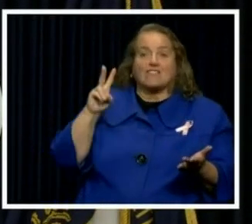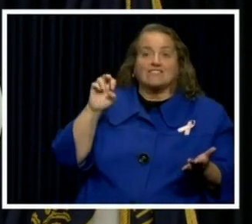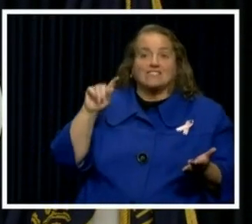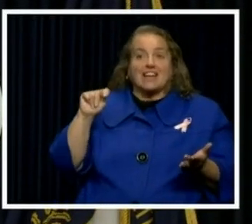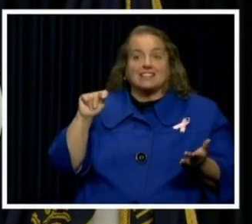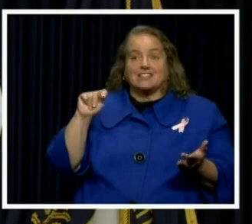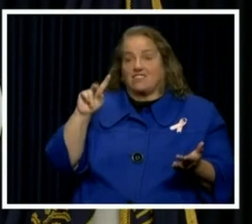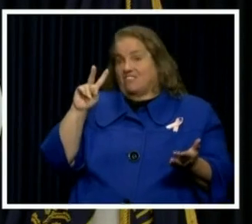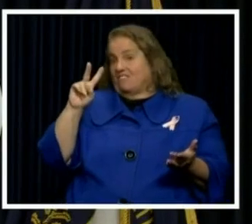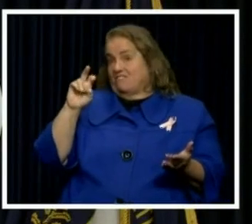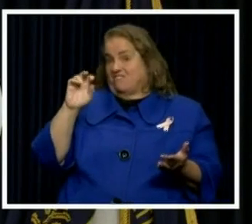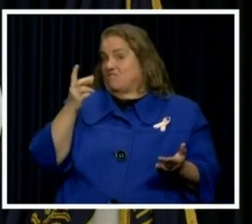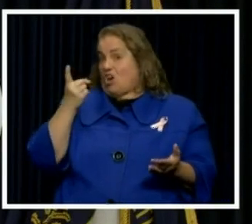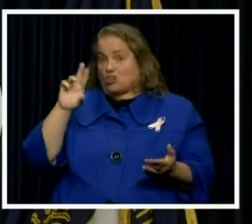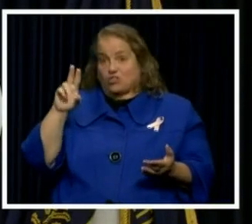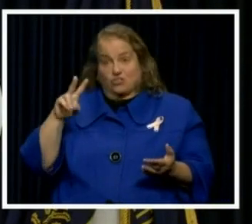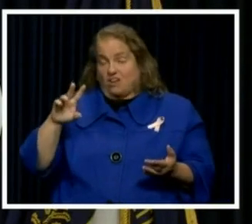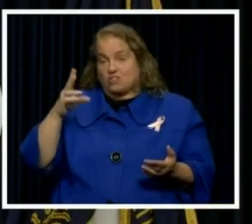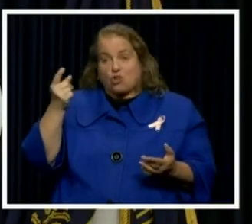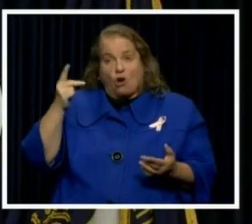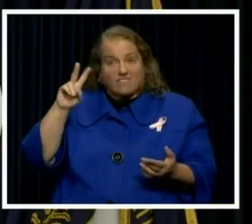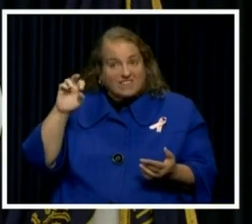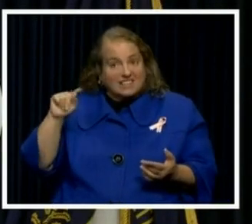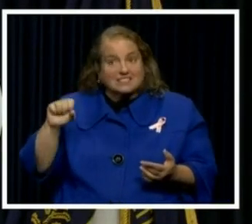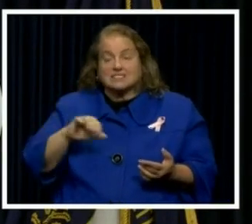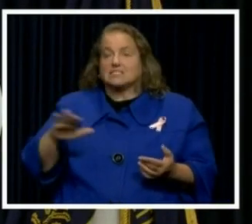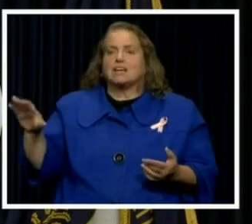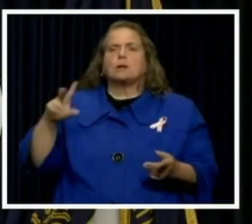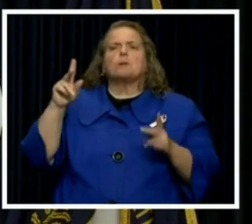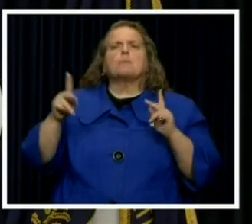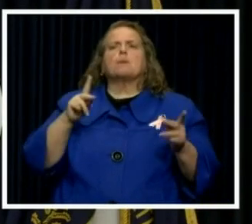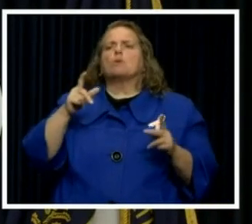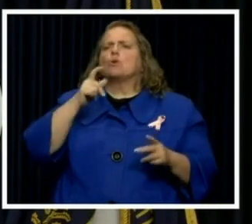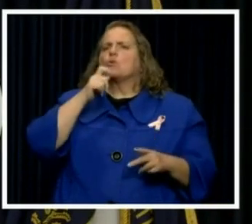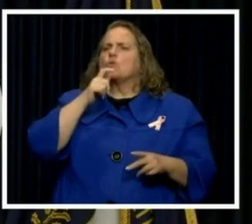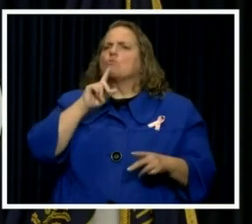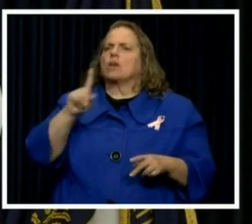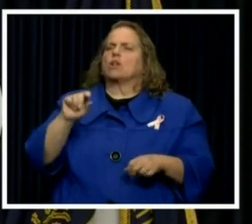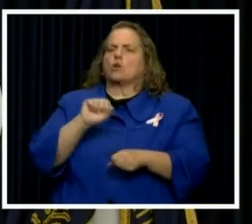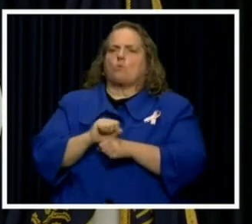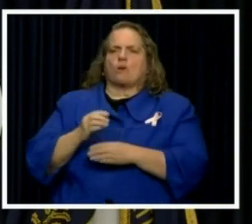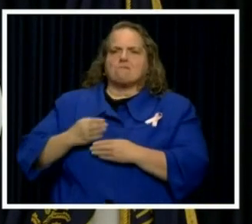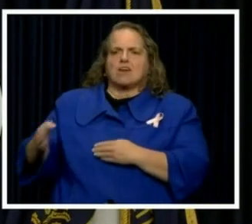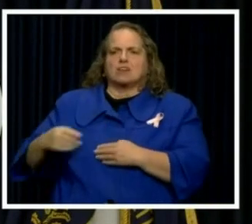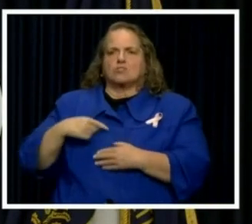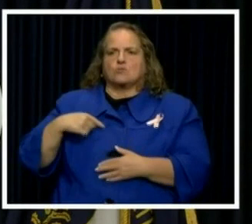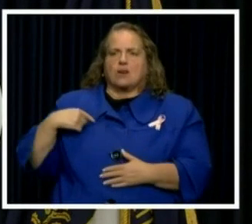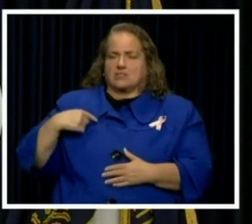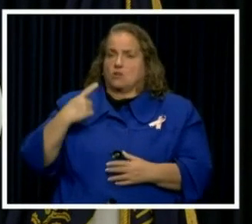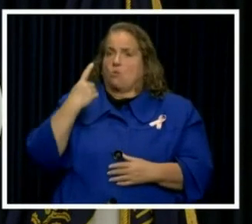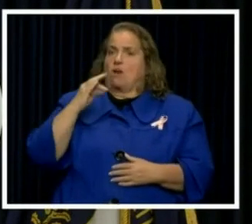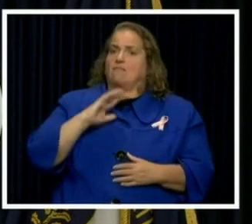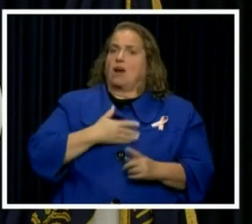They're people that work right alongside us. One of our paralegals in the Attorney General's office.